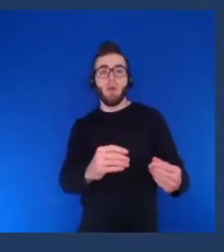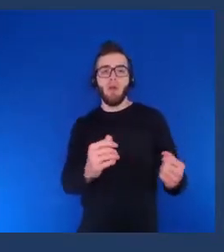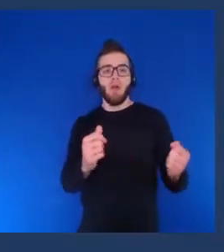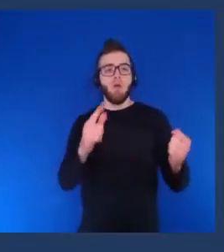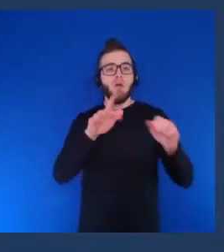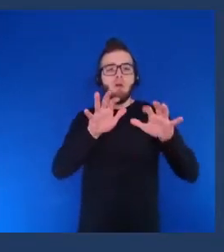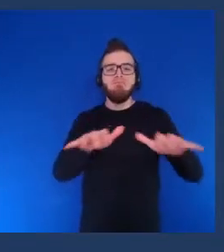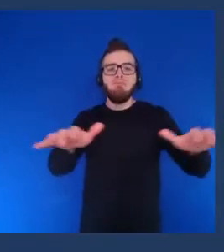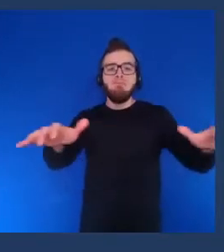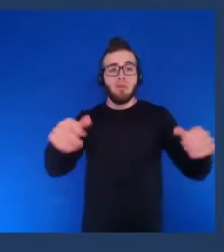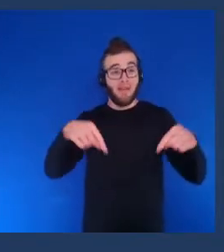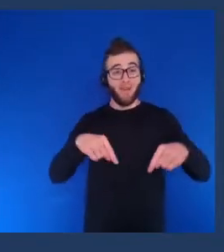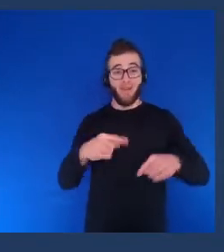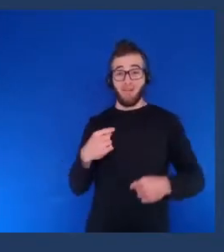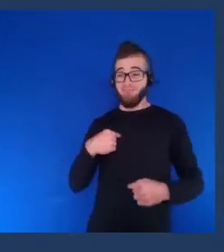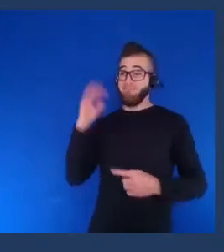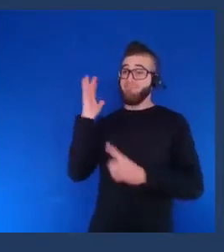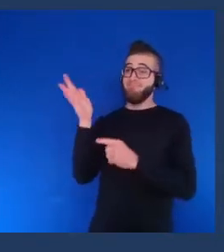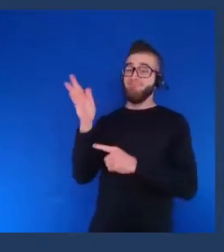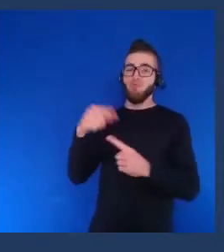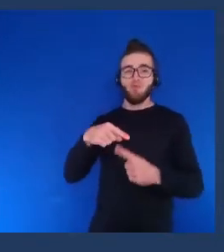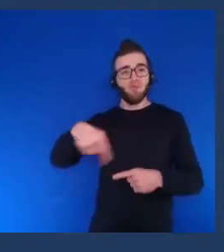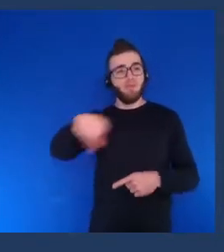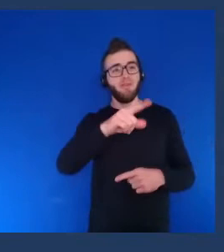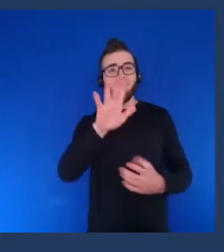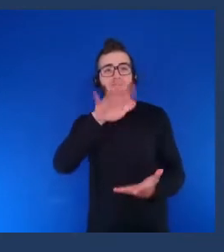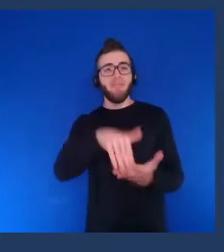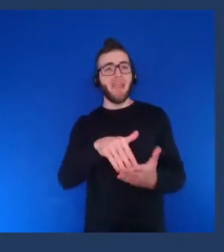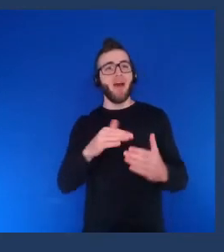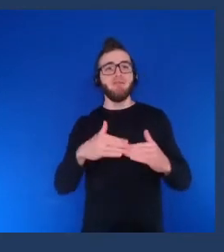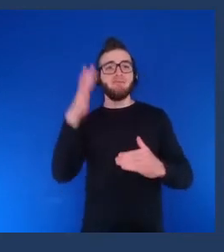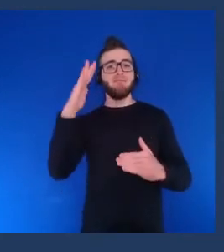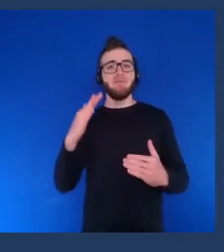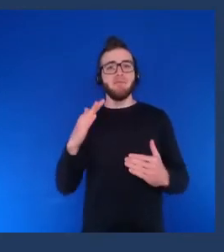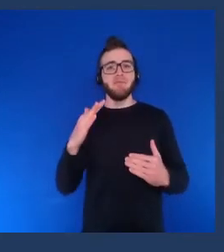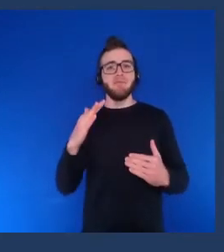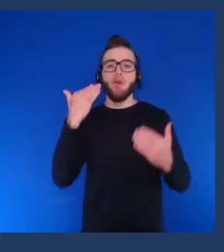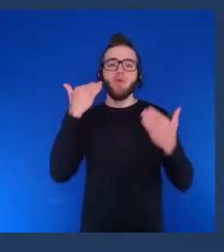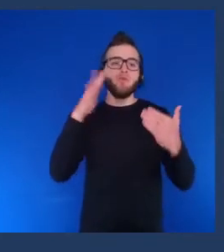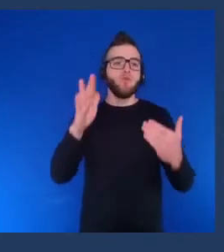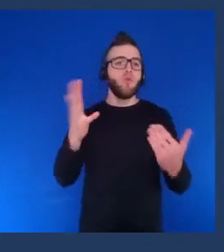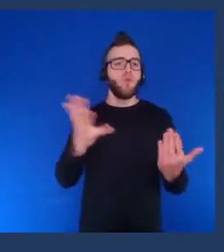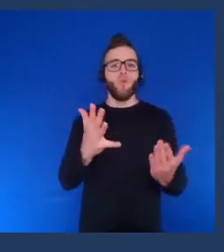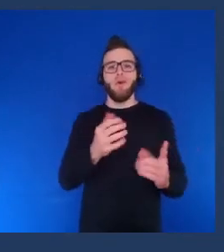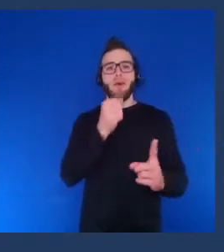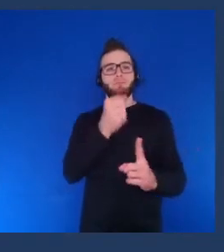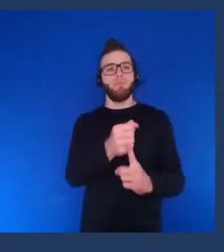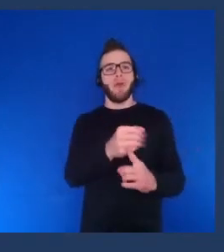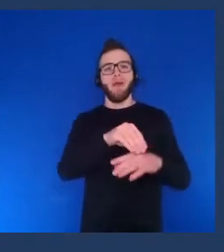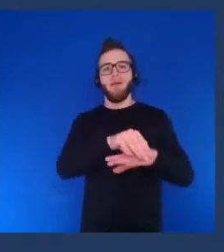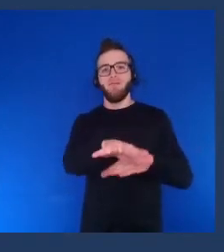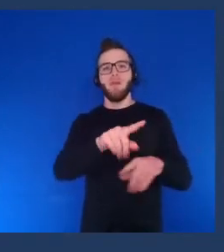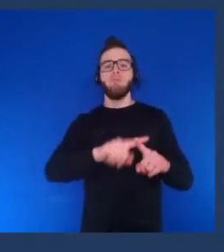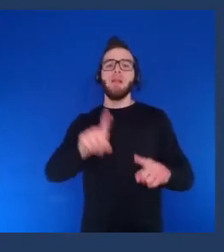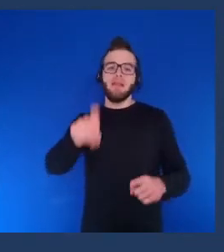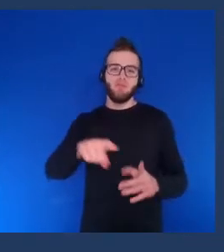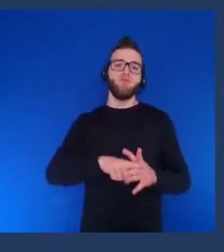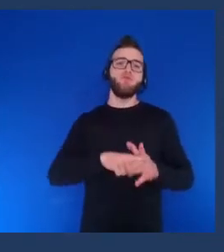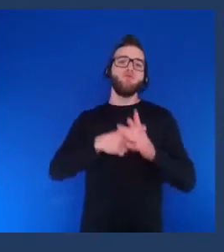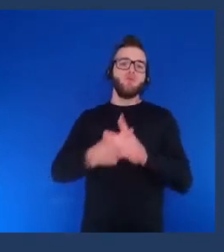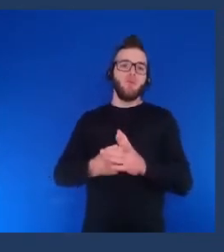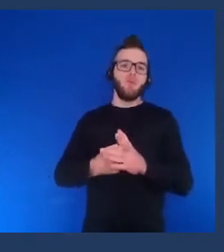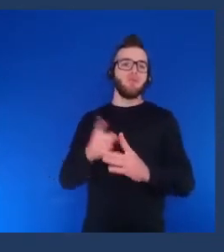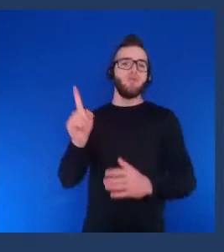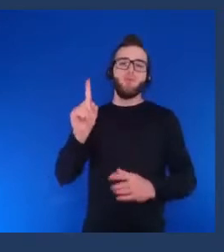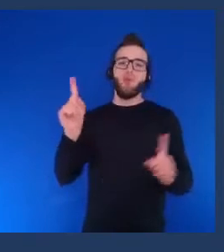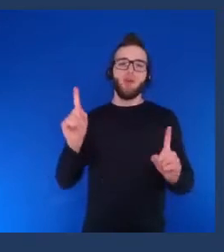but somebody has to start. And as much as we have a really great culture, there still is a hierarchy sometimes where people